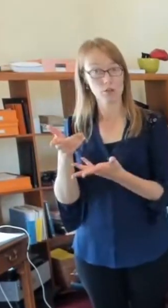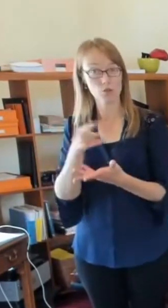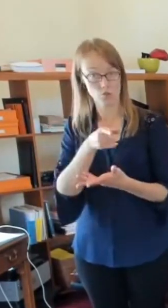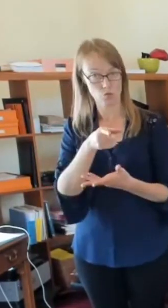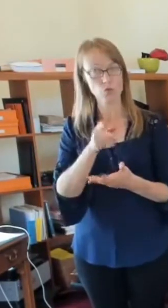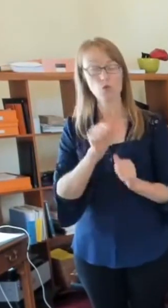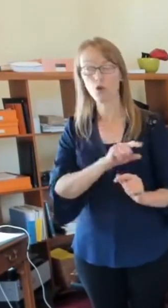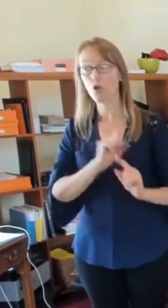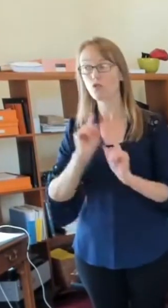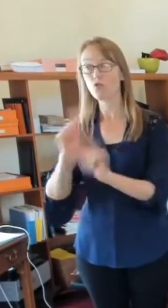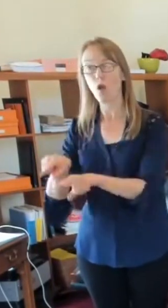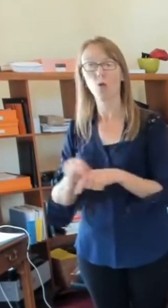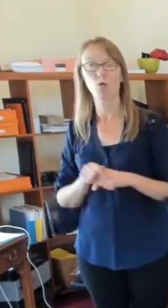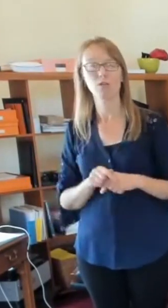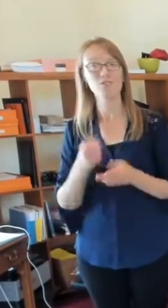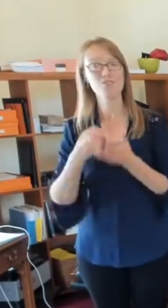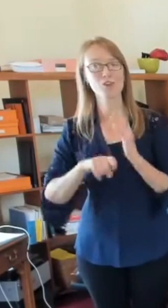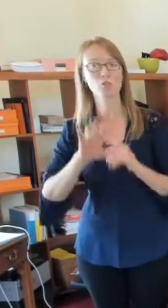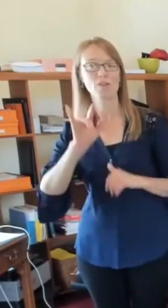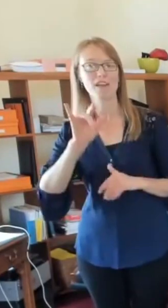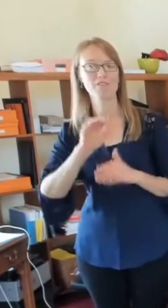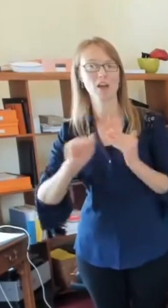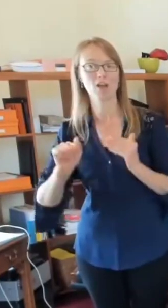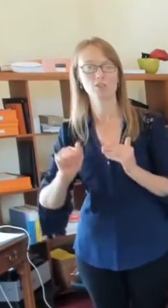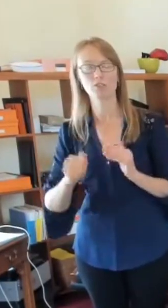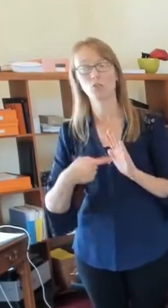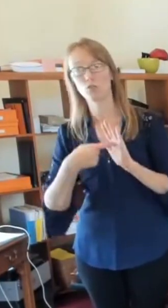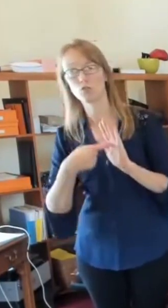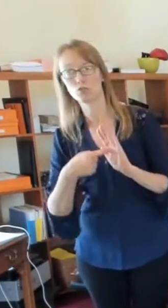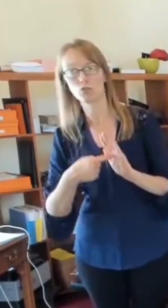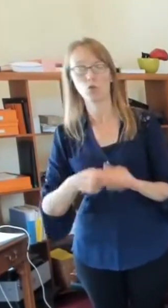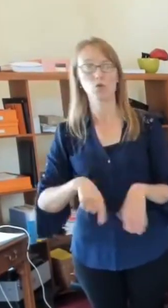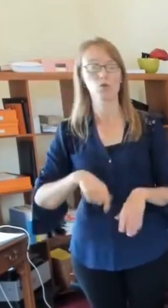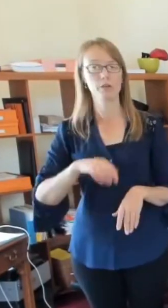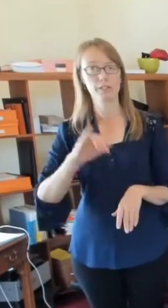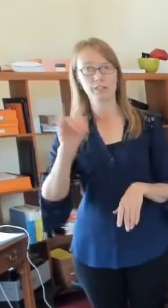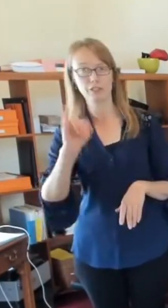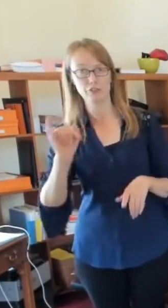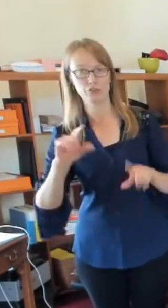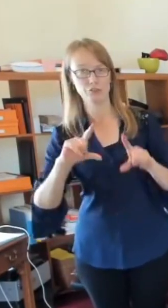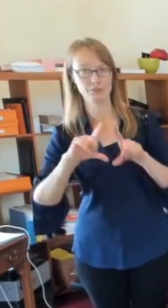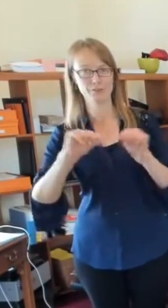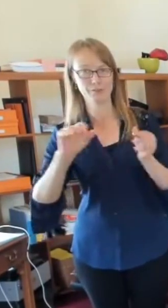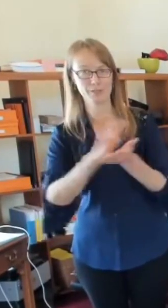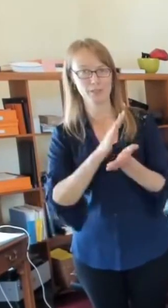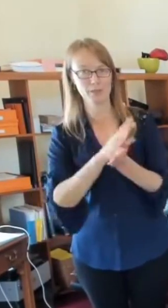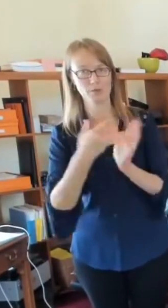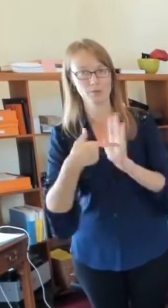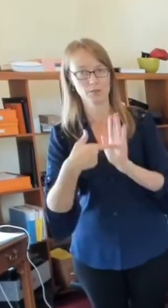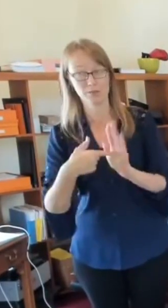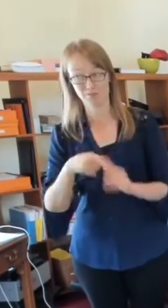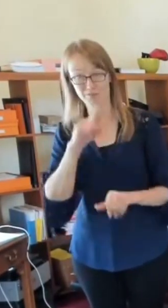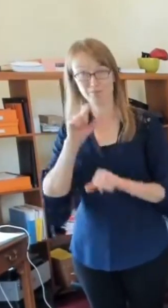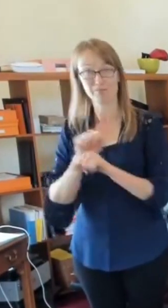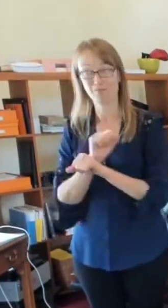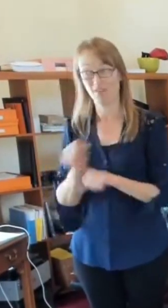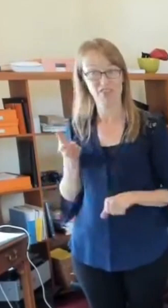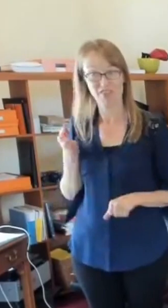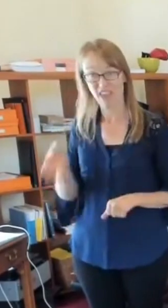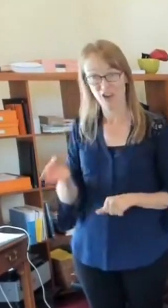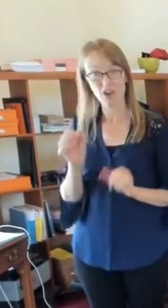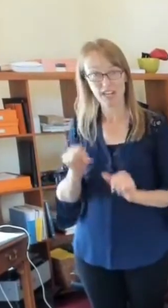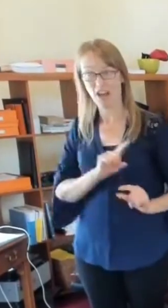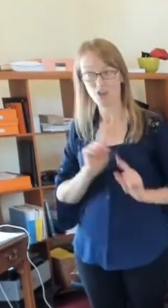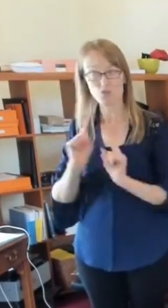$25, and I think you had to show insurance or pass a little inspection or something, and you could actually race at the raceway